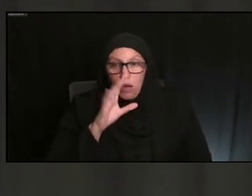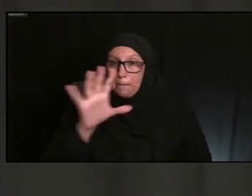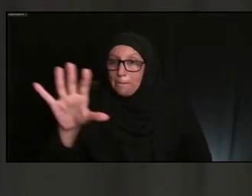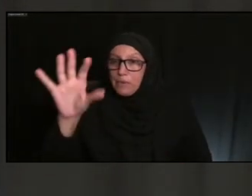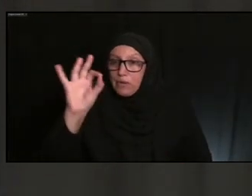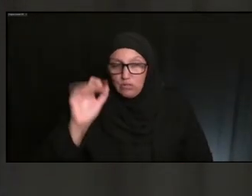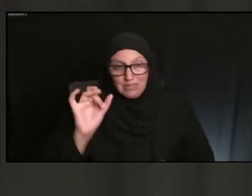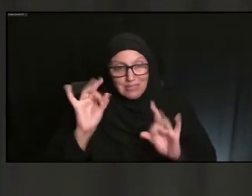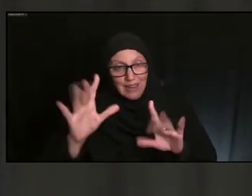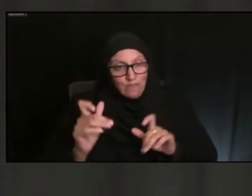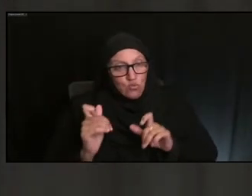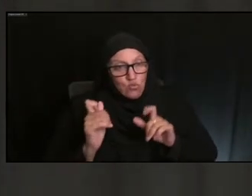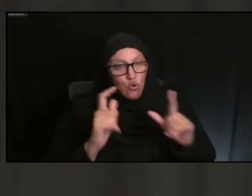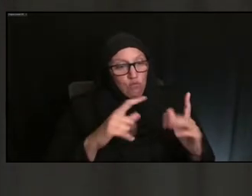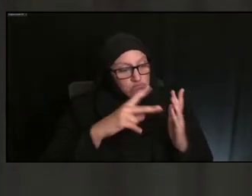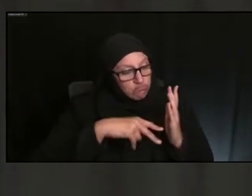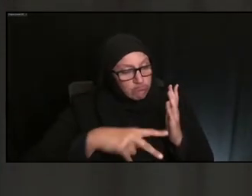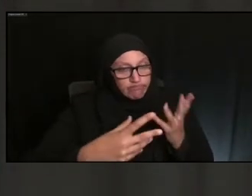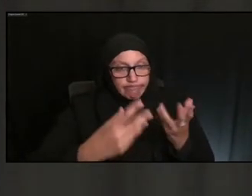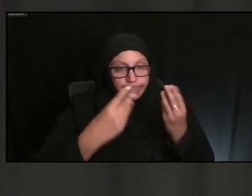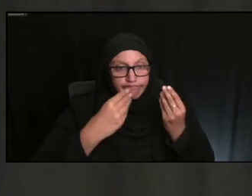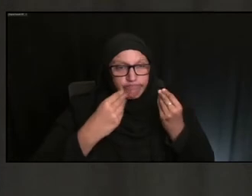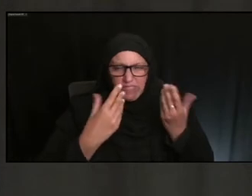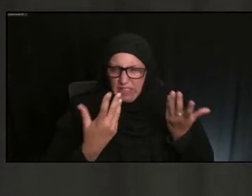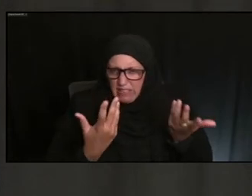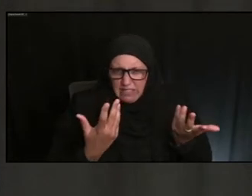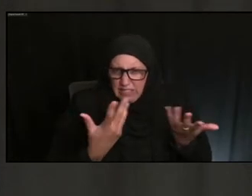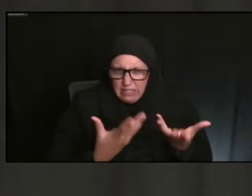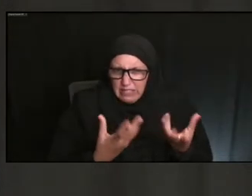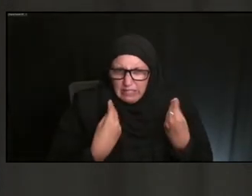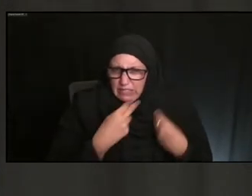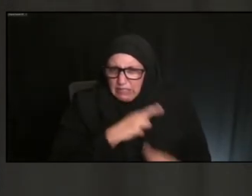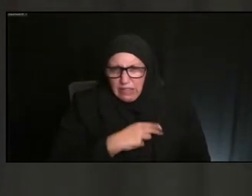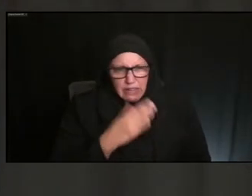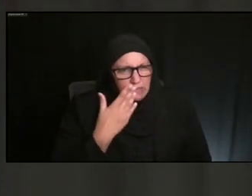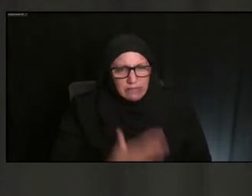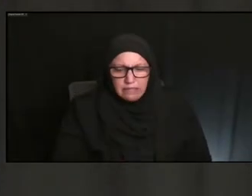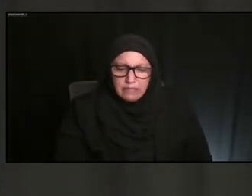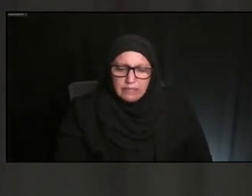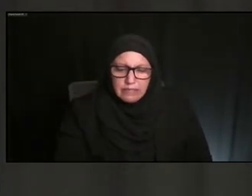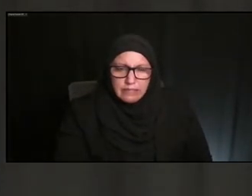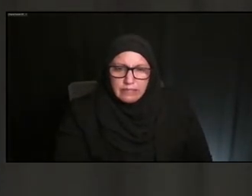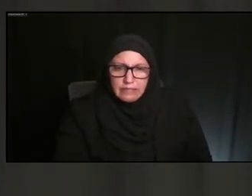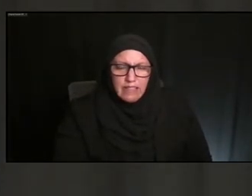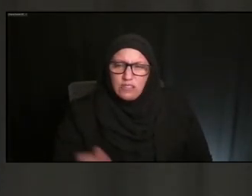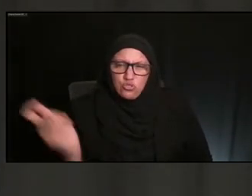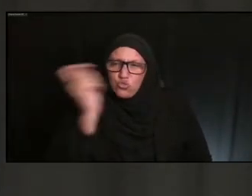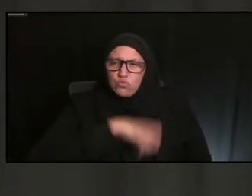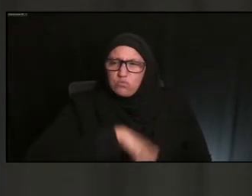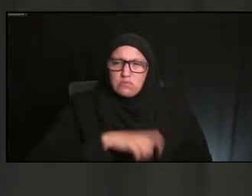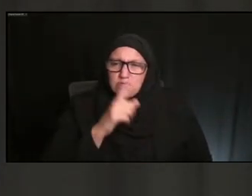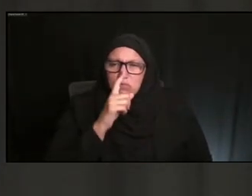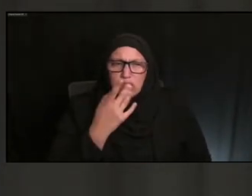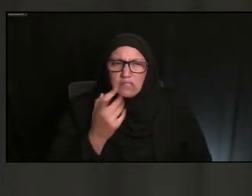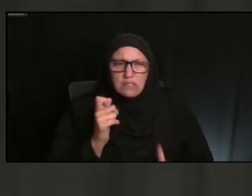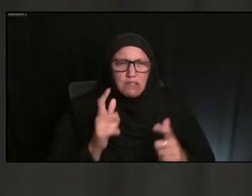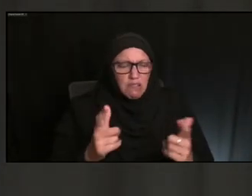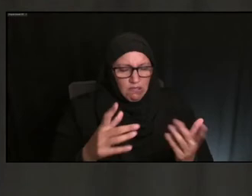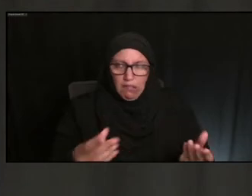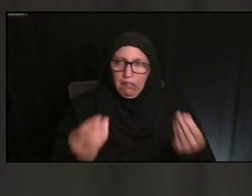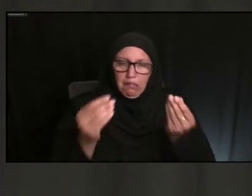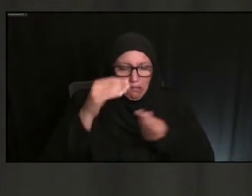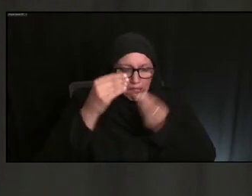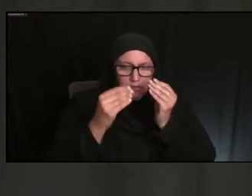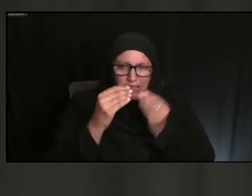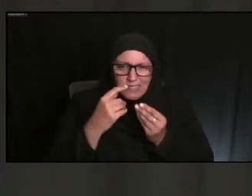tree and read it. I don't know how they get their religion, how do they get the understanding. Now, when I used to listen to these people, I say, look, if your car